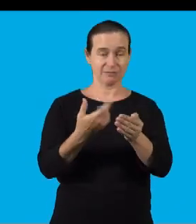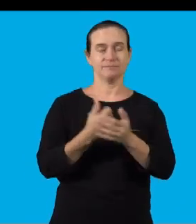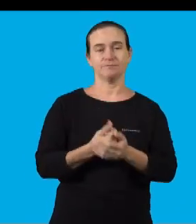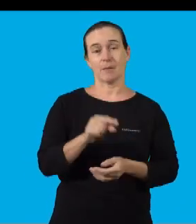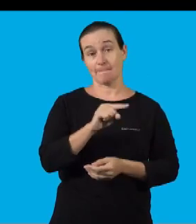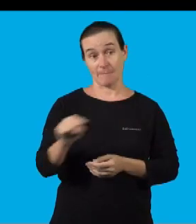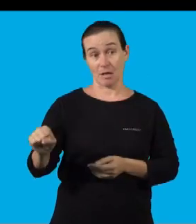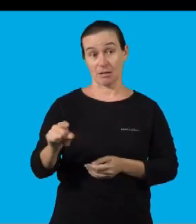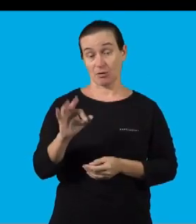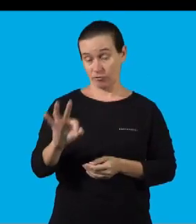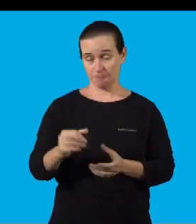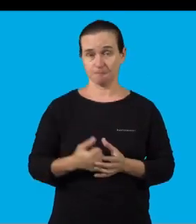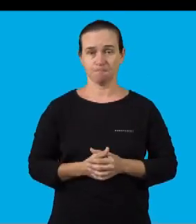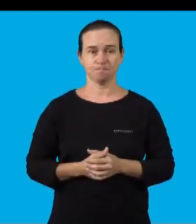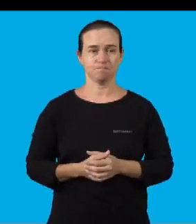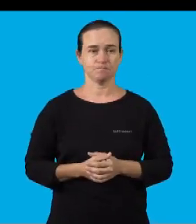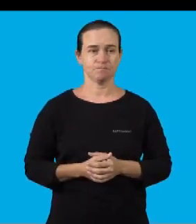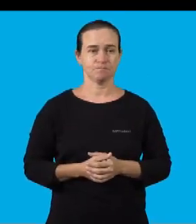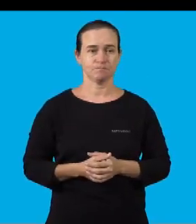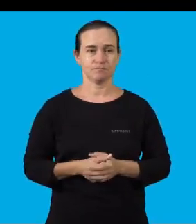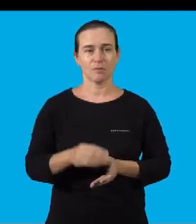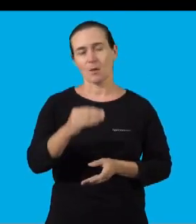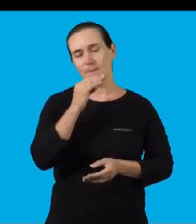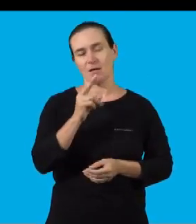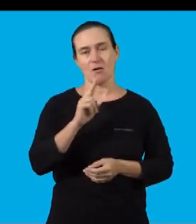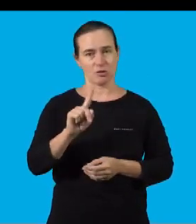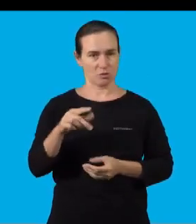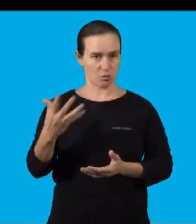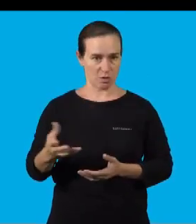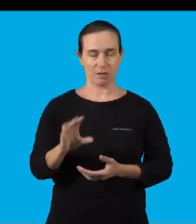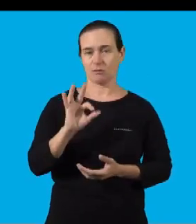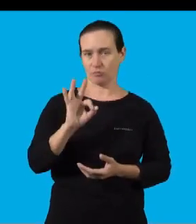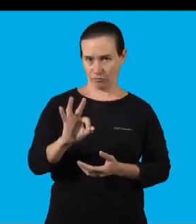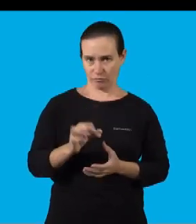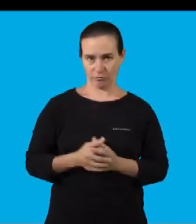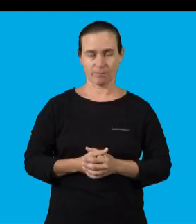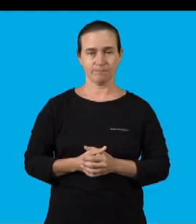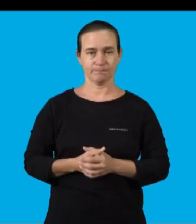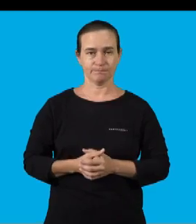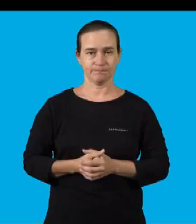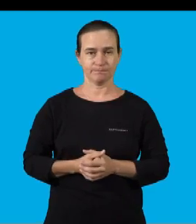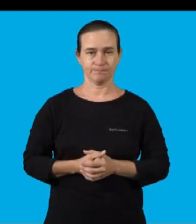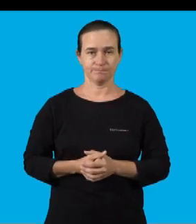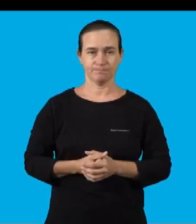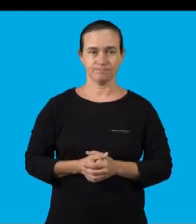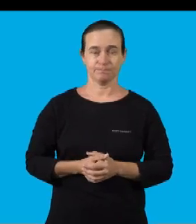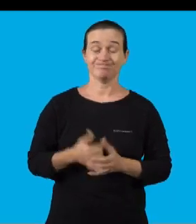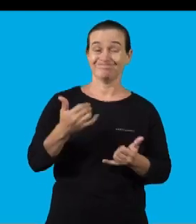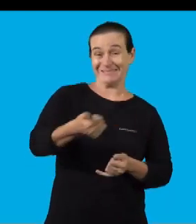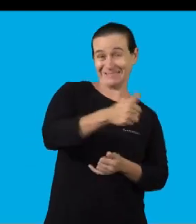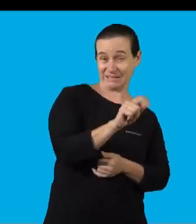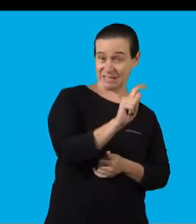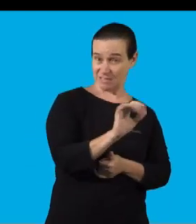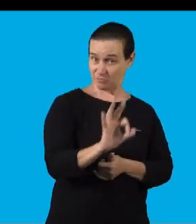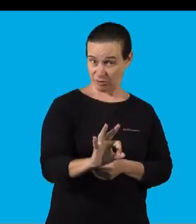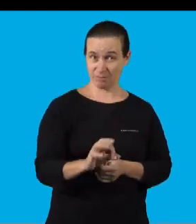of p, which is 3, and that is minus a 3. And of course, that is going to give us an answer of